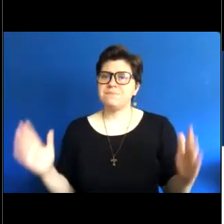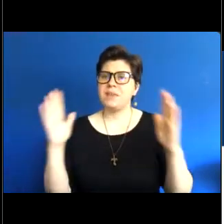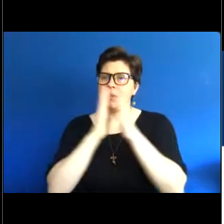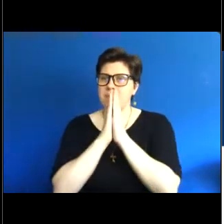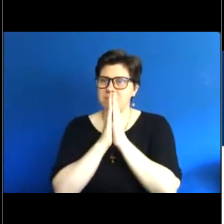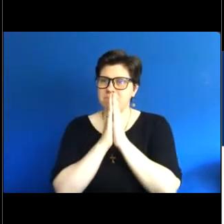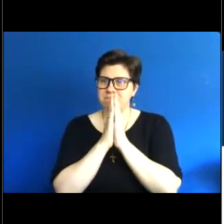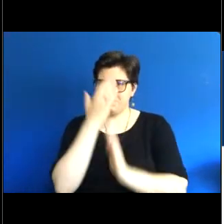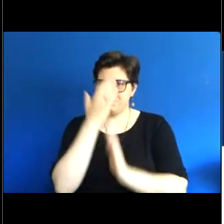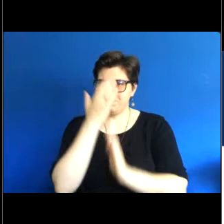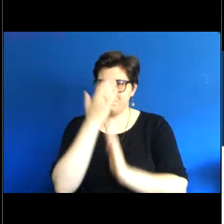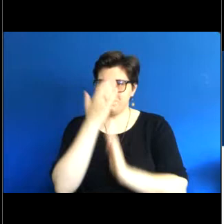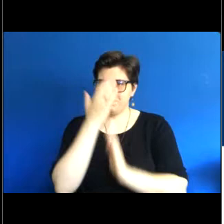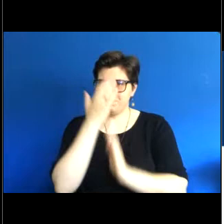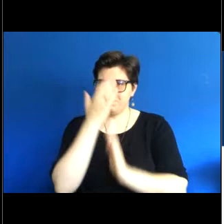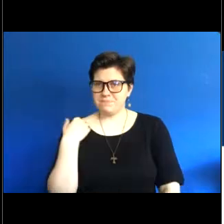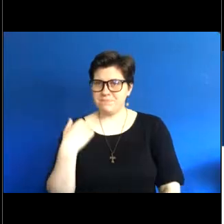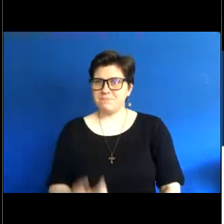Amen.